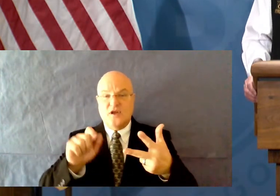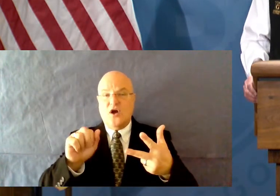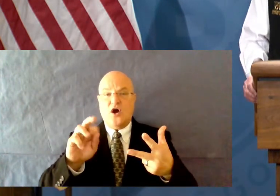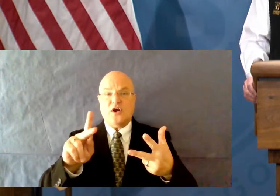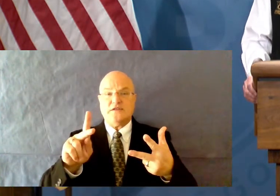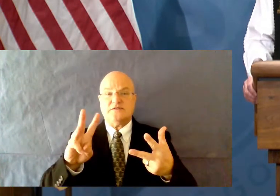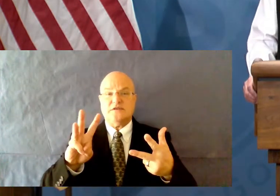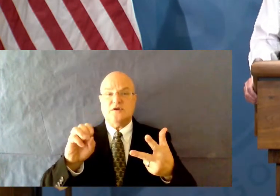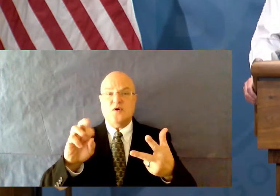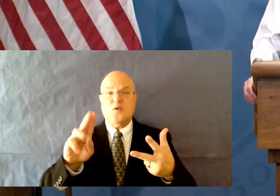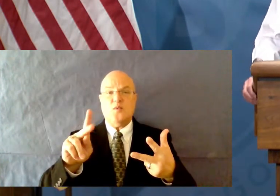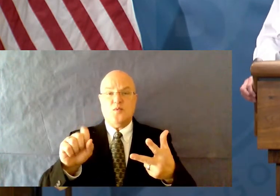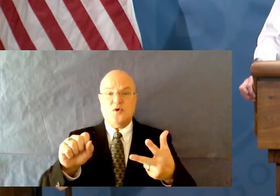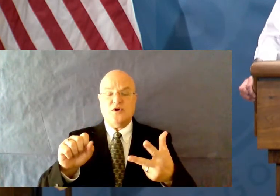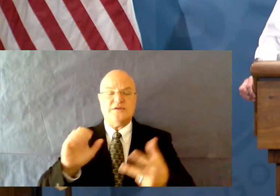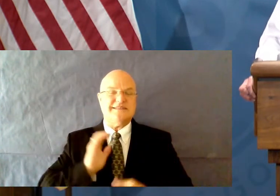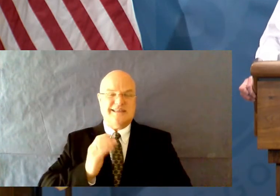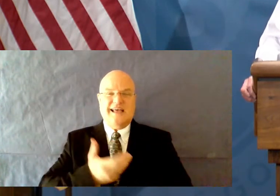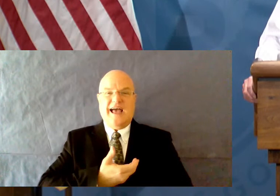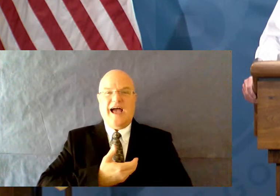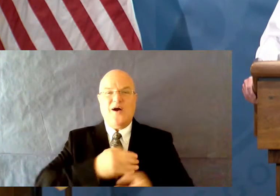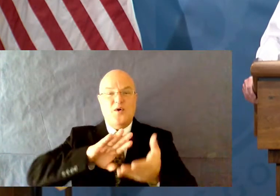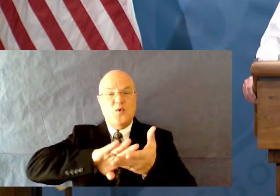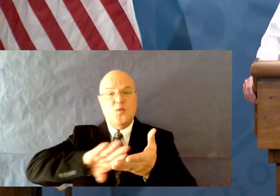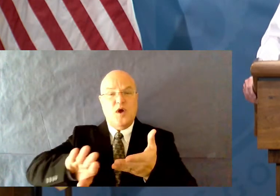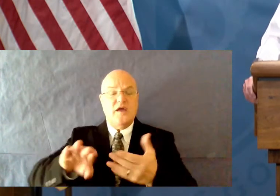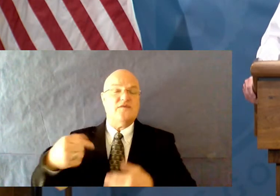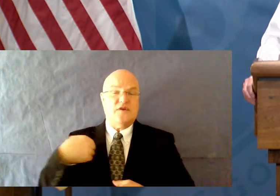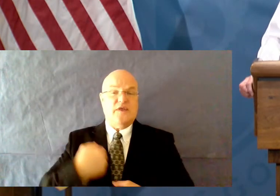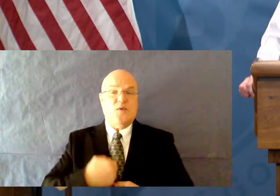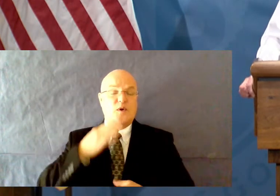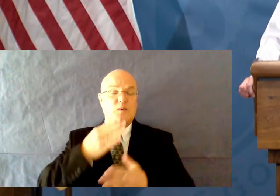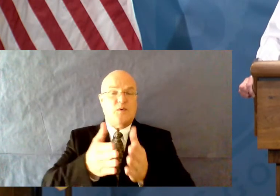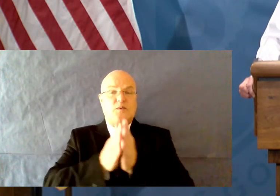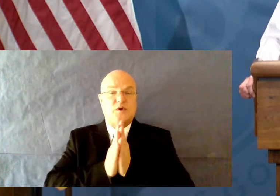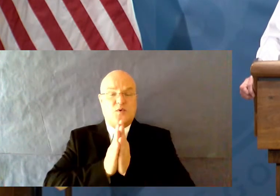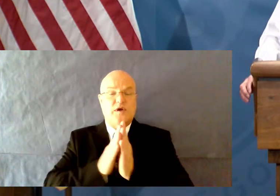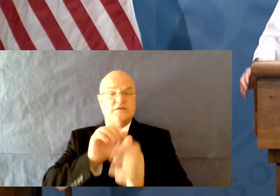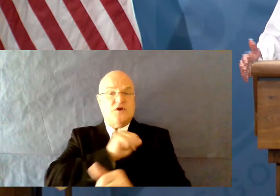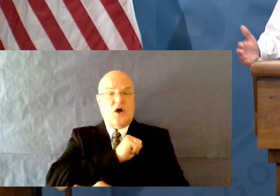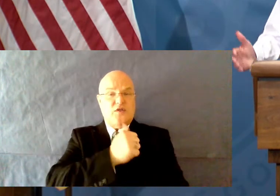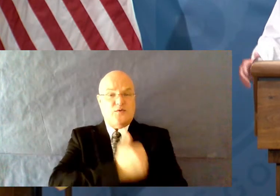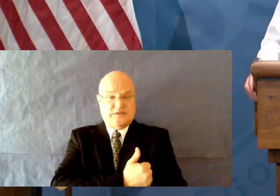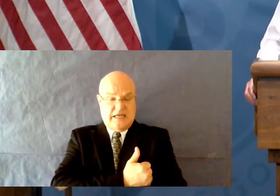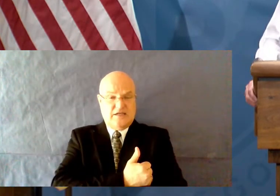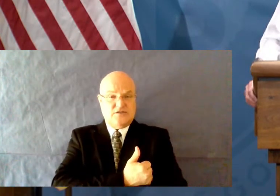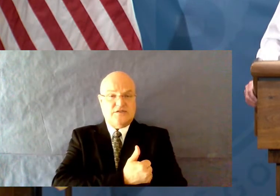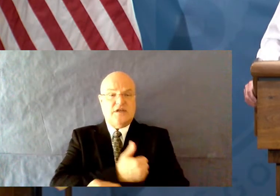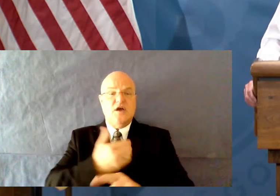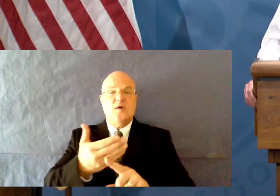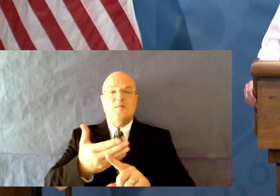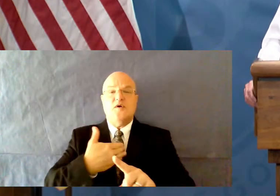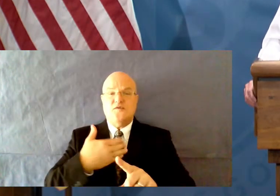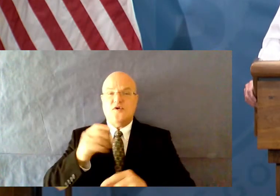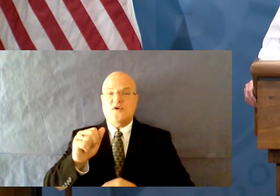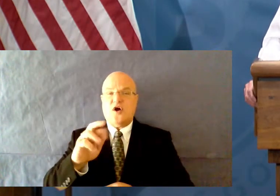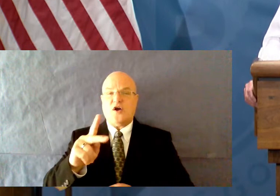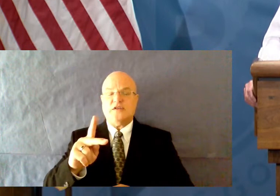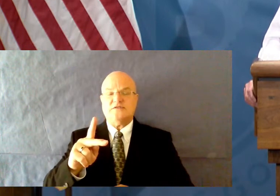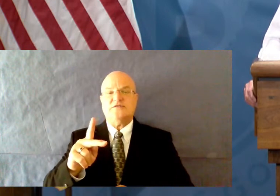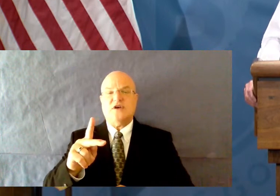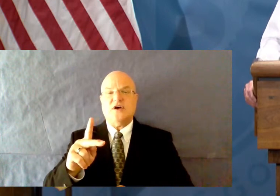Works is the waiver that we will request authorization for before the Arkansas General